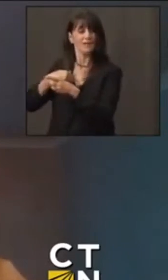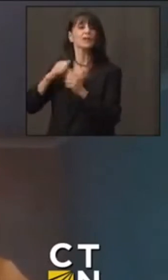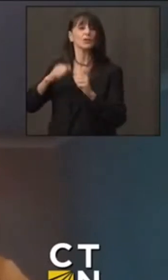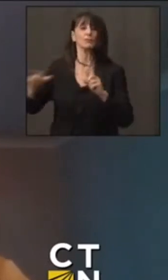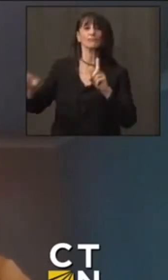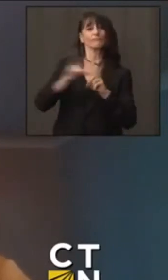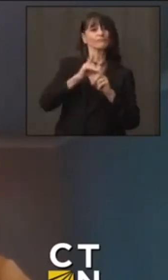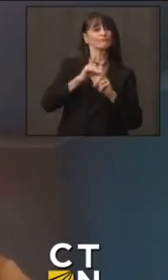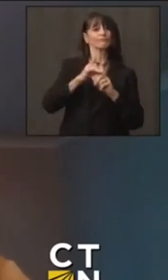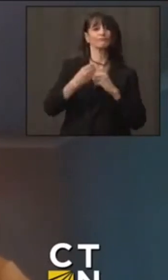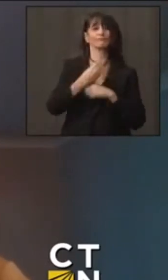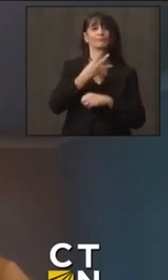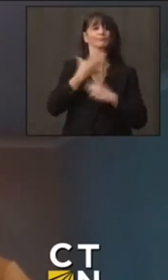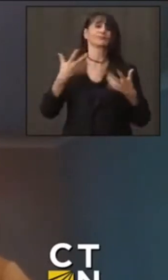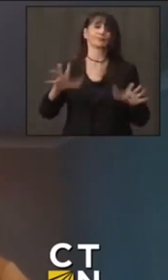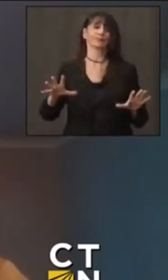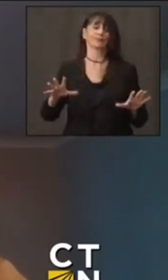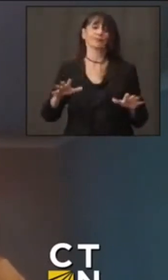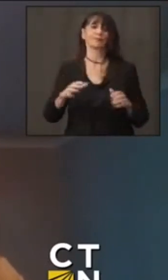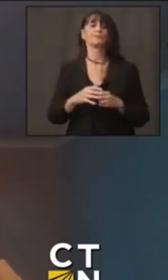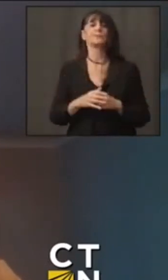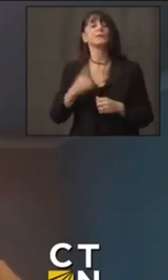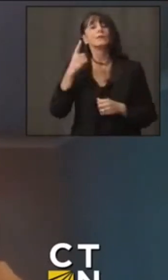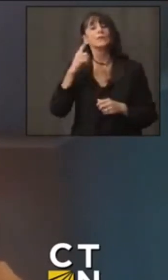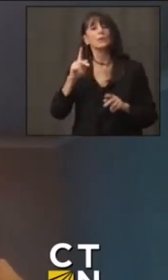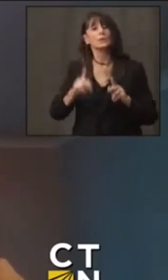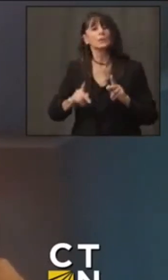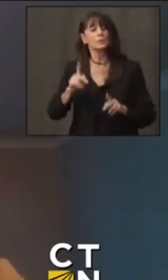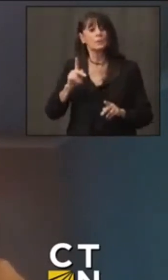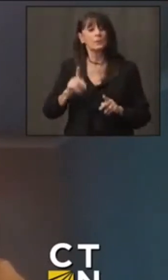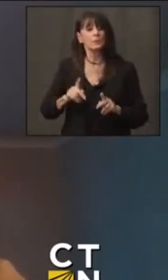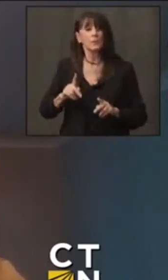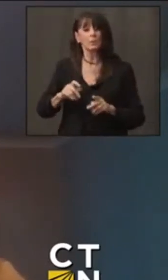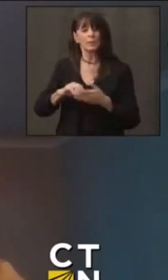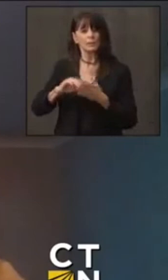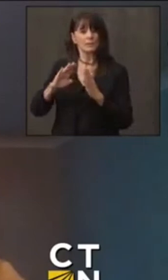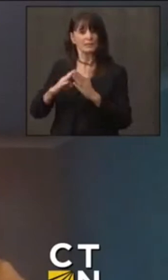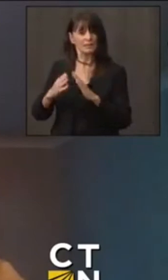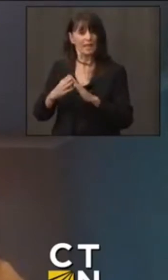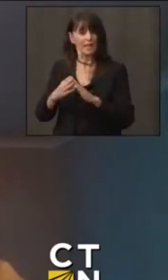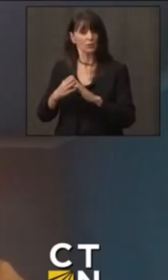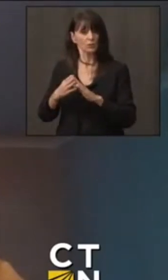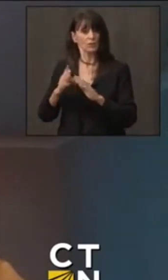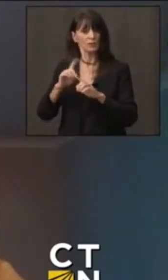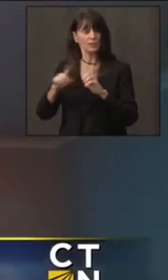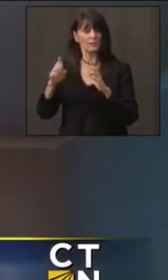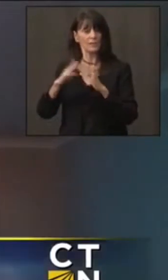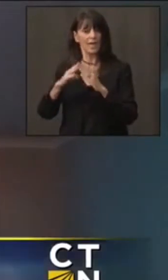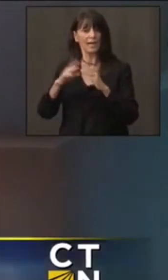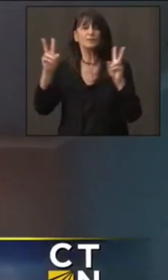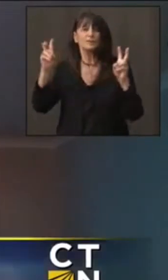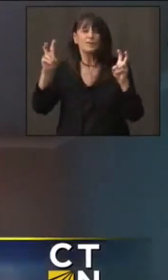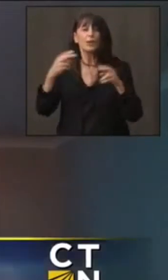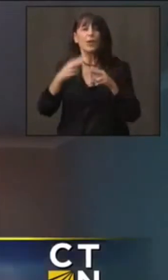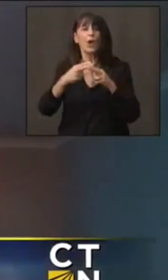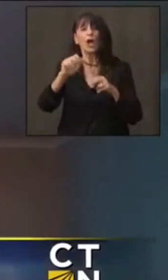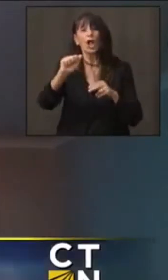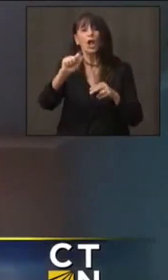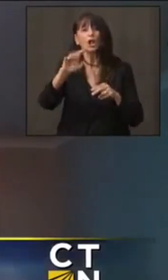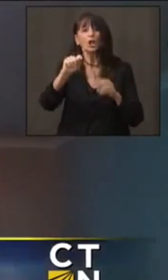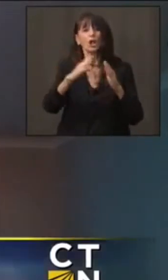work that's before us, and for these the residents and officials in these alert towns, is